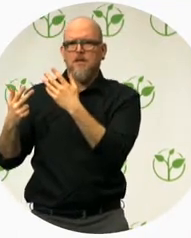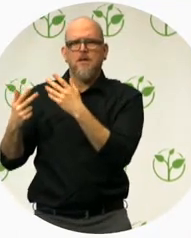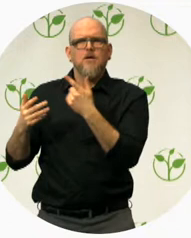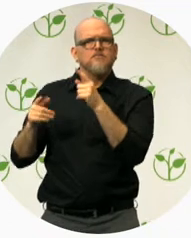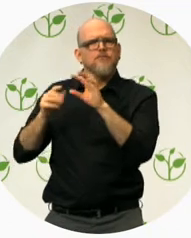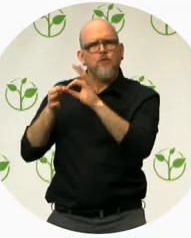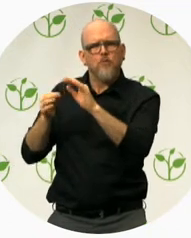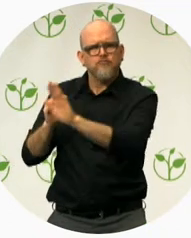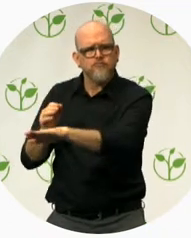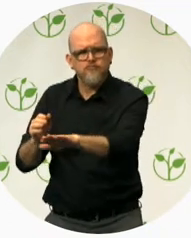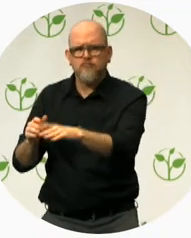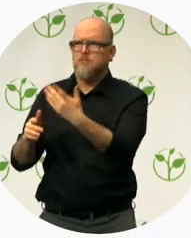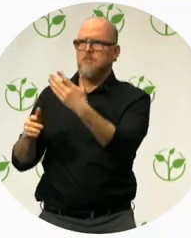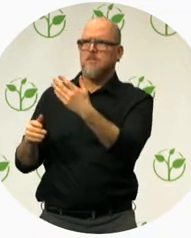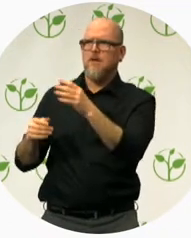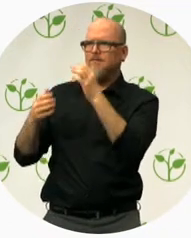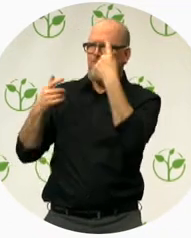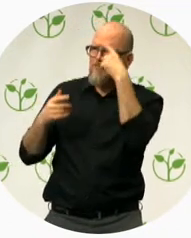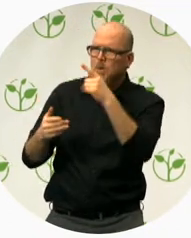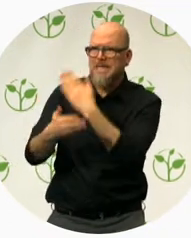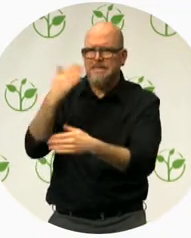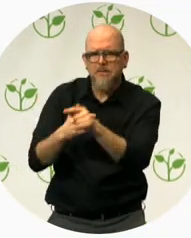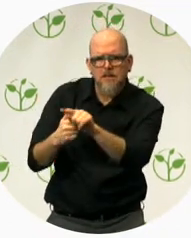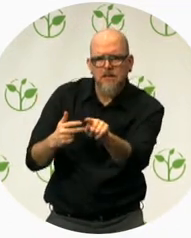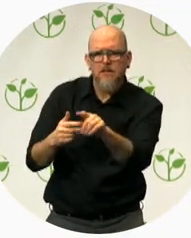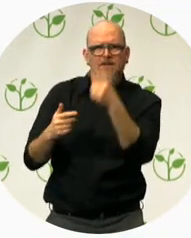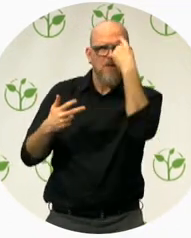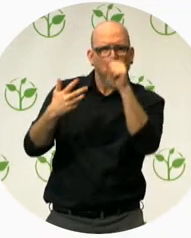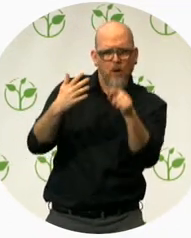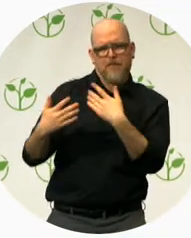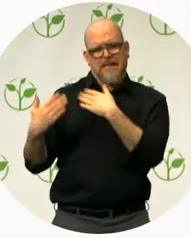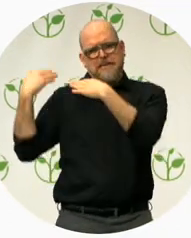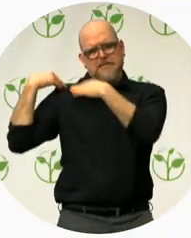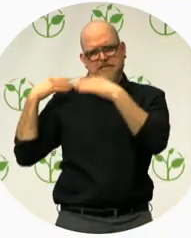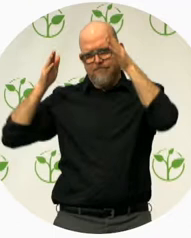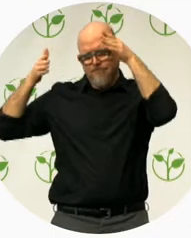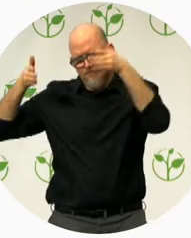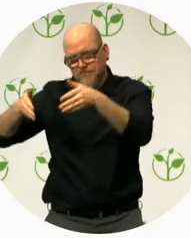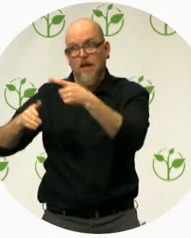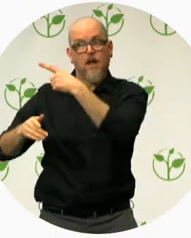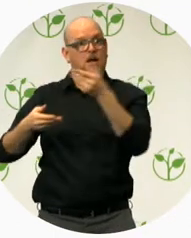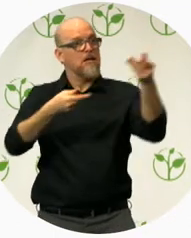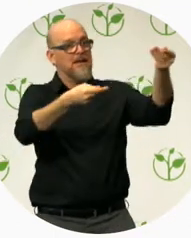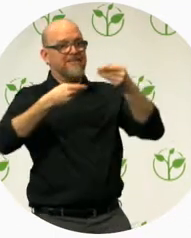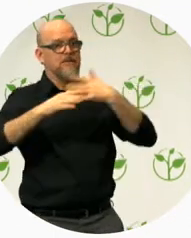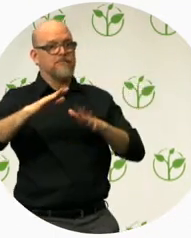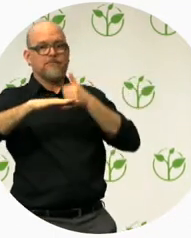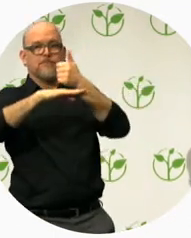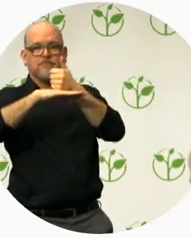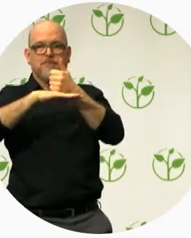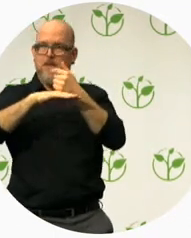access to quality education in mainstream schools. In that sense, we develop